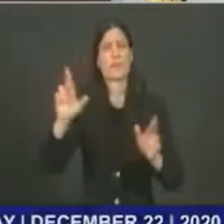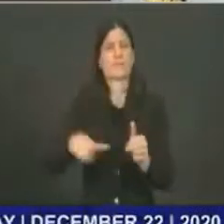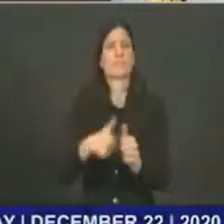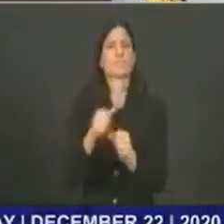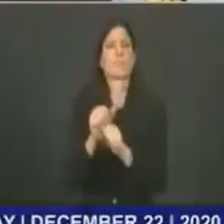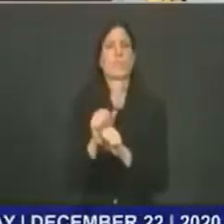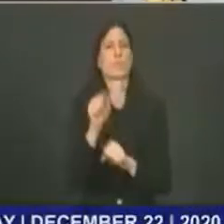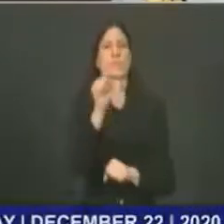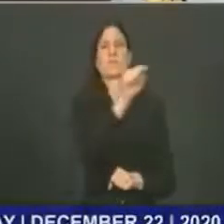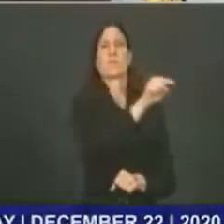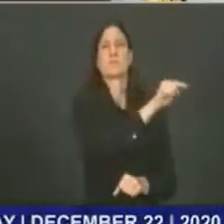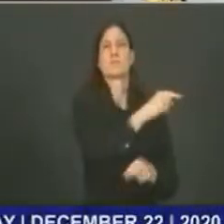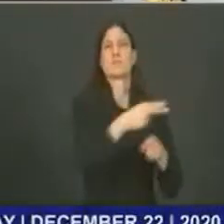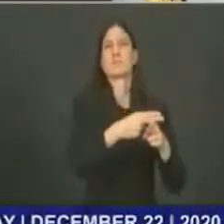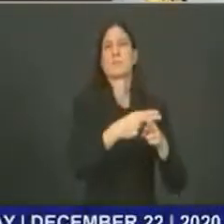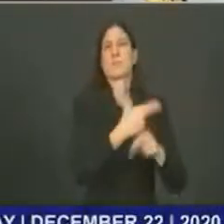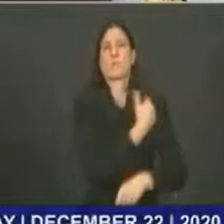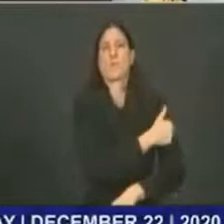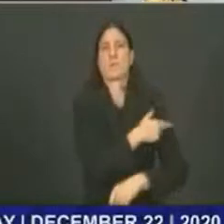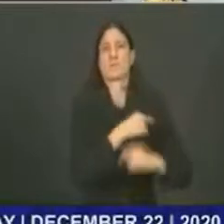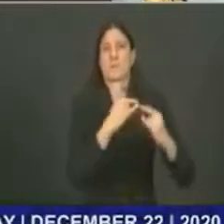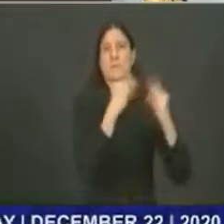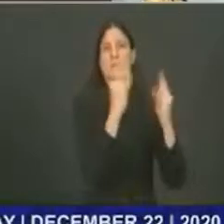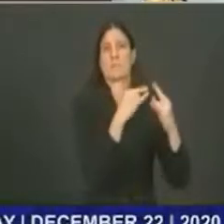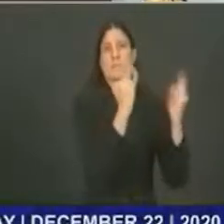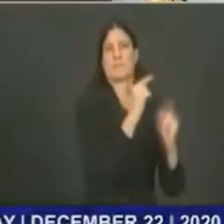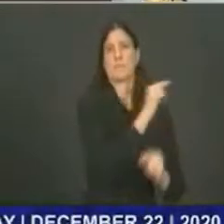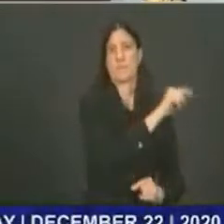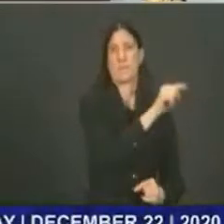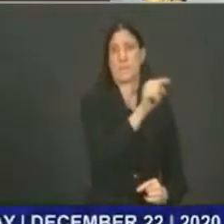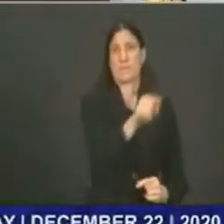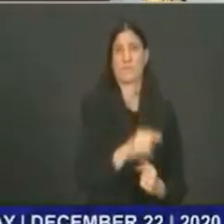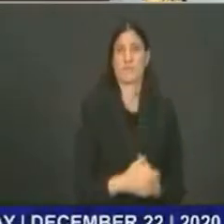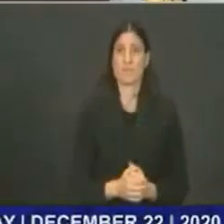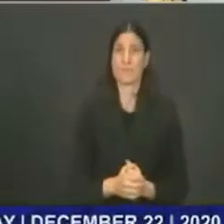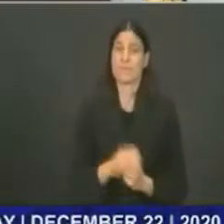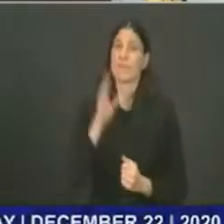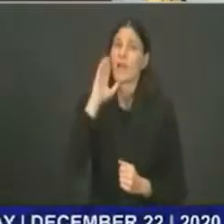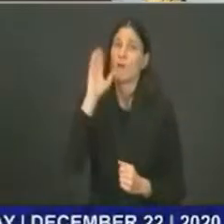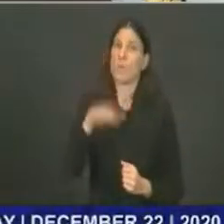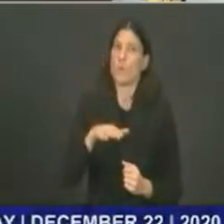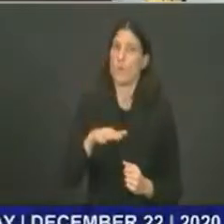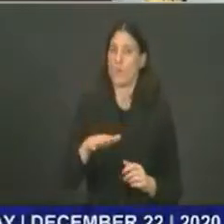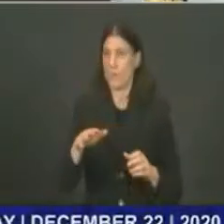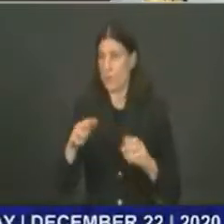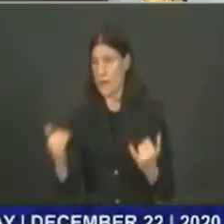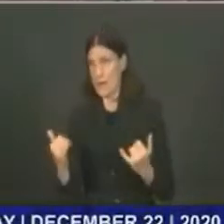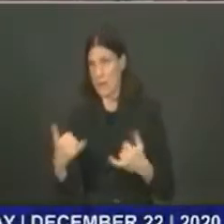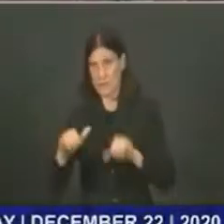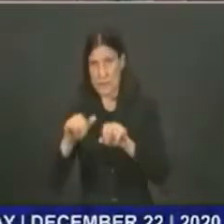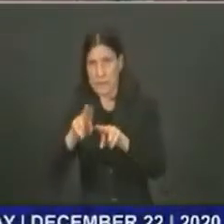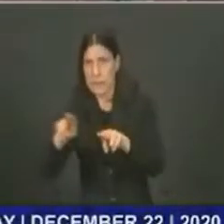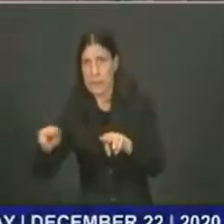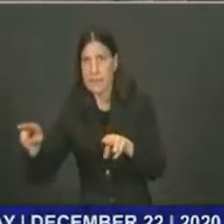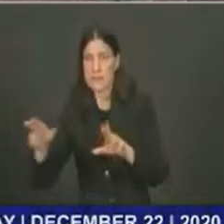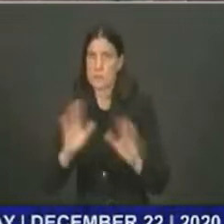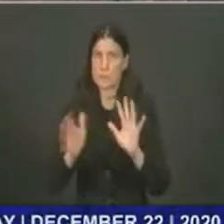The reality is we're going to have patients in there for a while. And so I'm happy we have them.